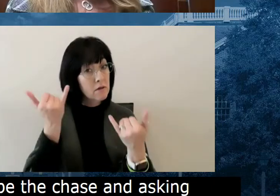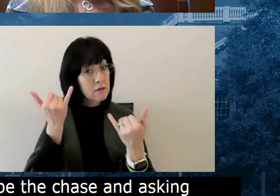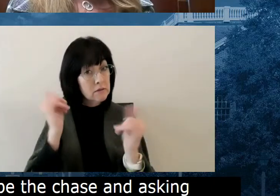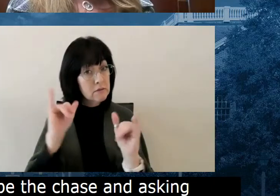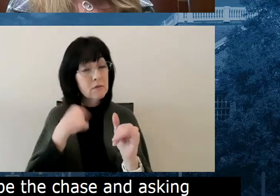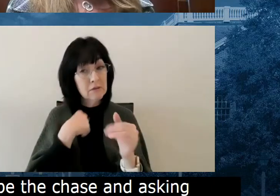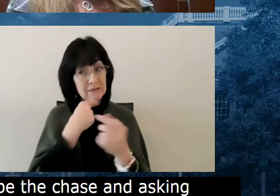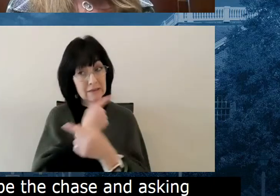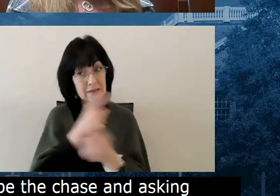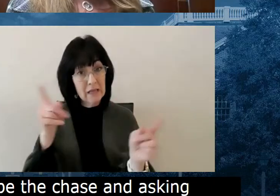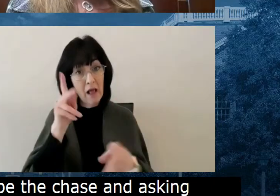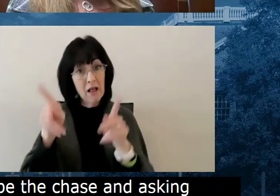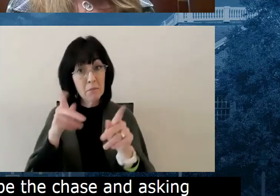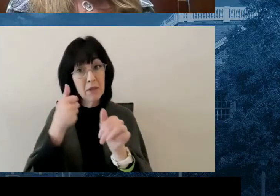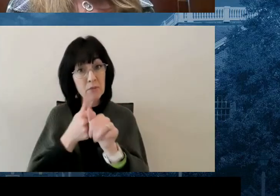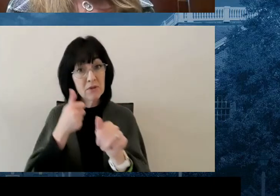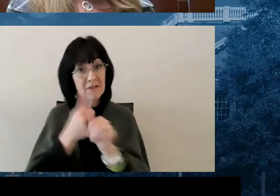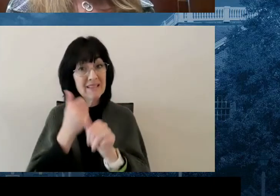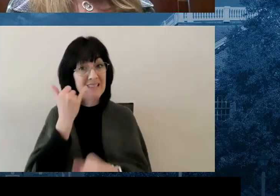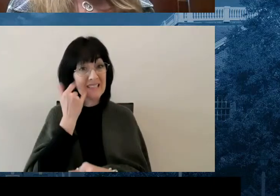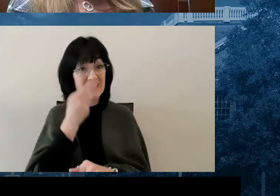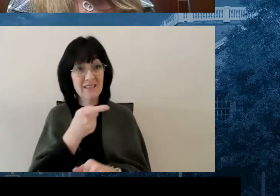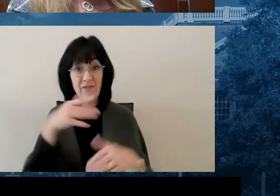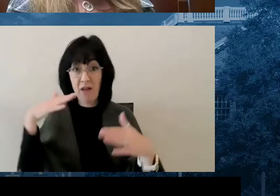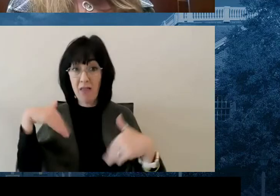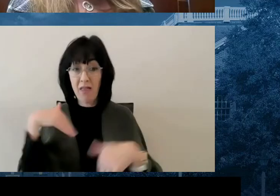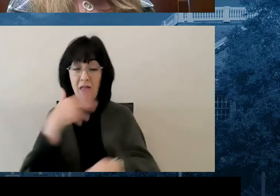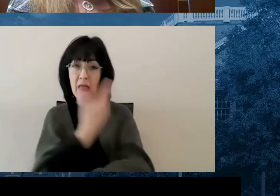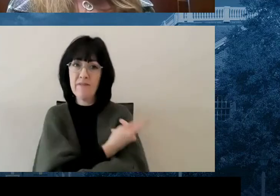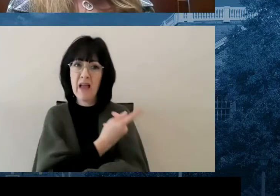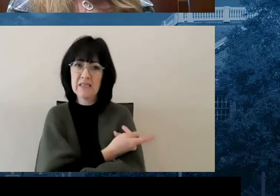vaccinated when they're indoors.